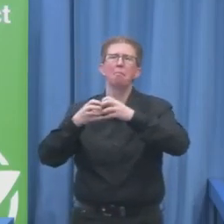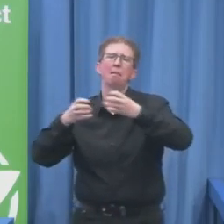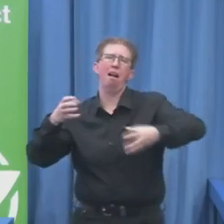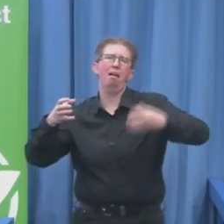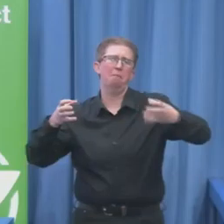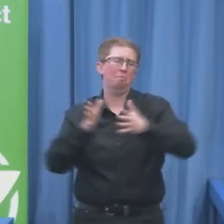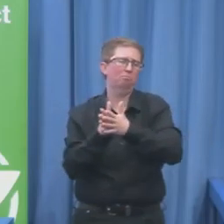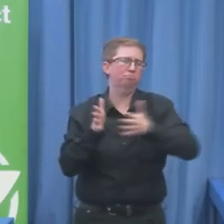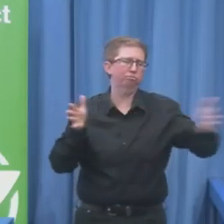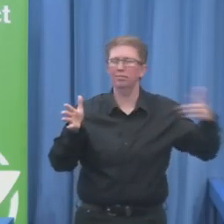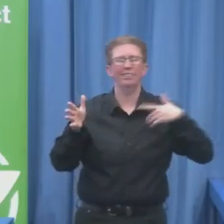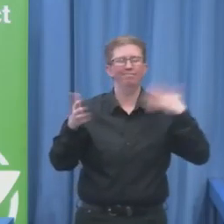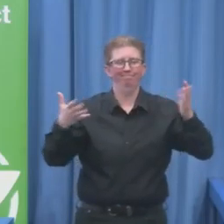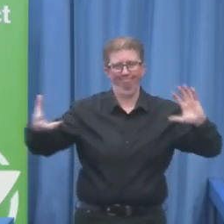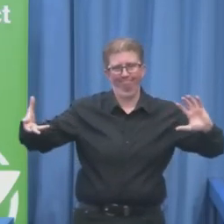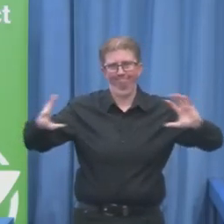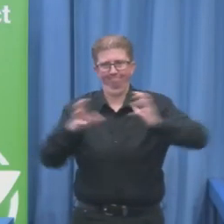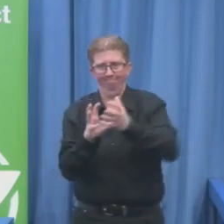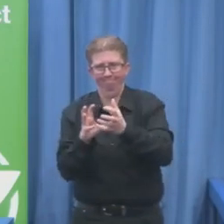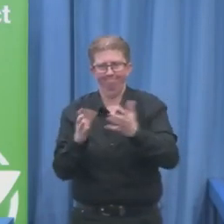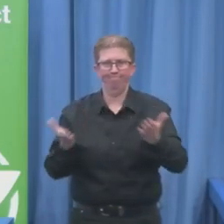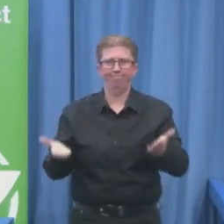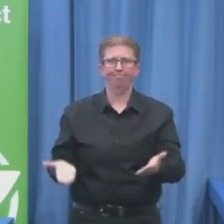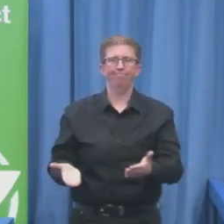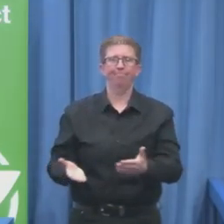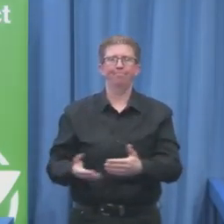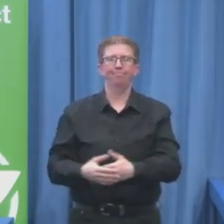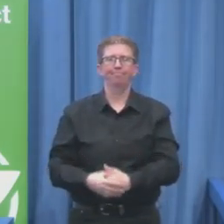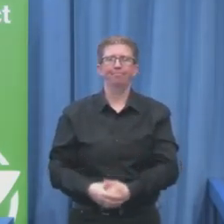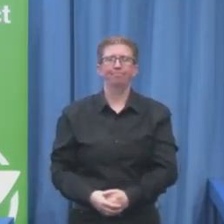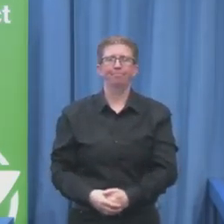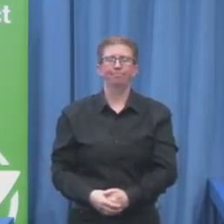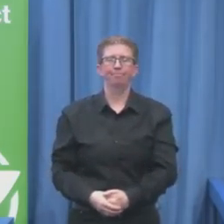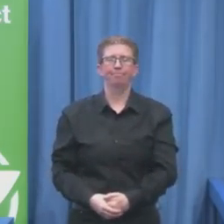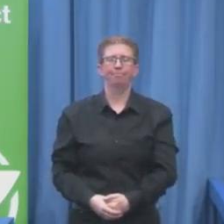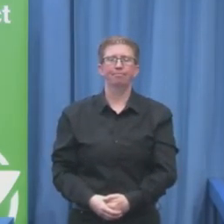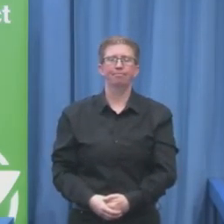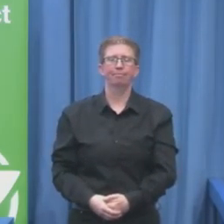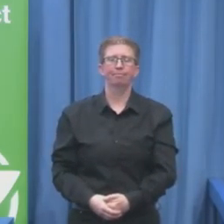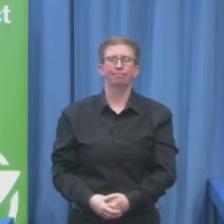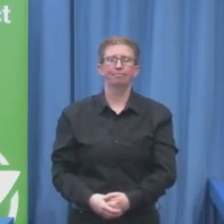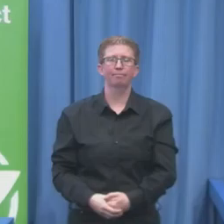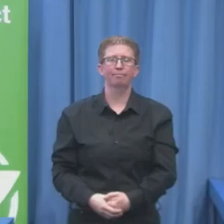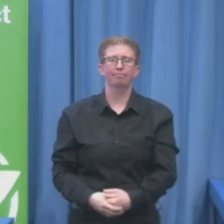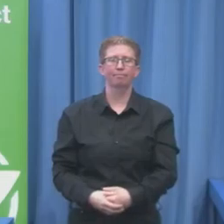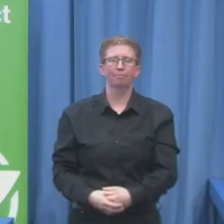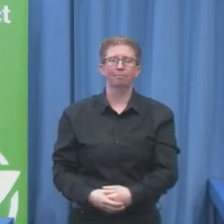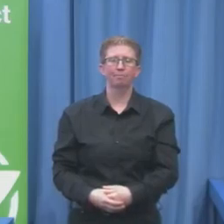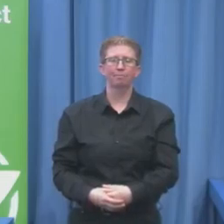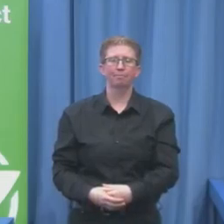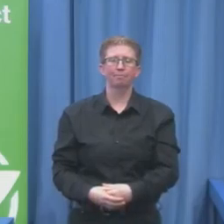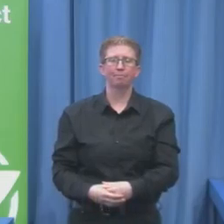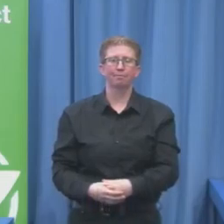what we do is, first of all, we measure the KPIs and we incentivize the team as well as the service user